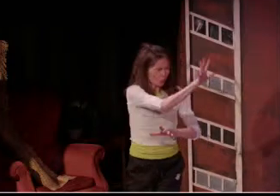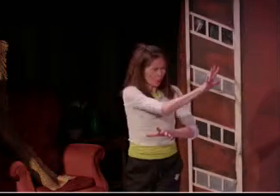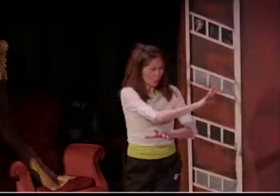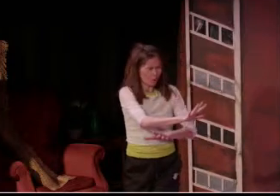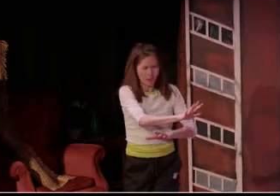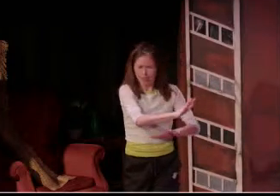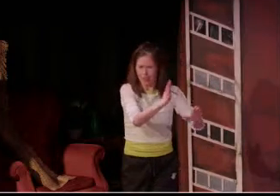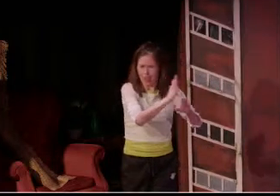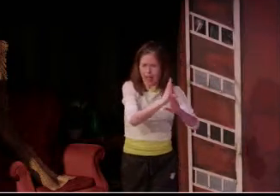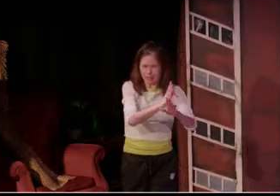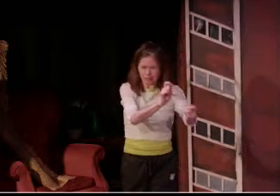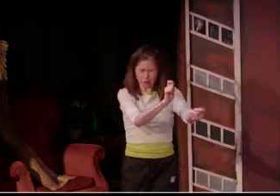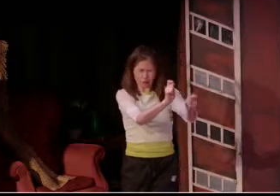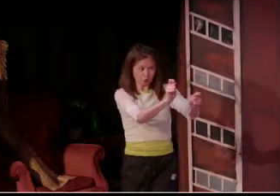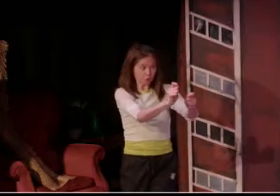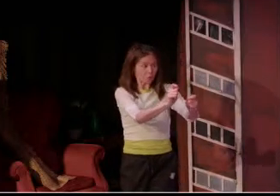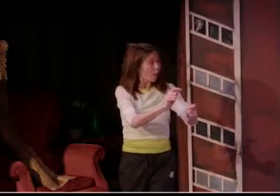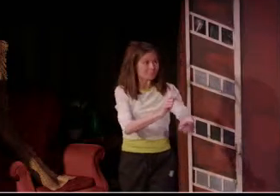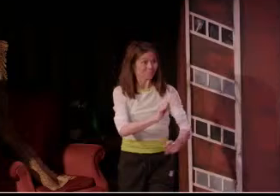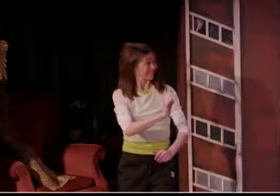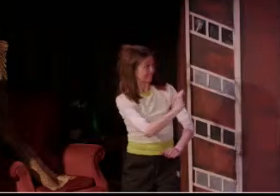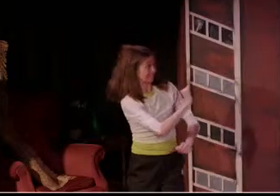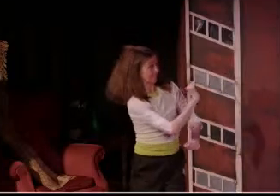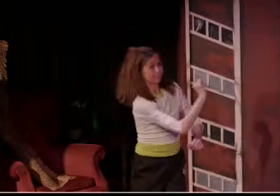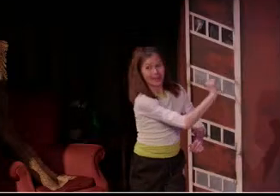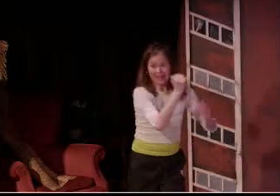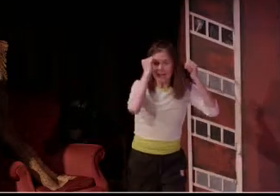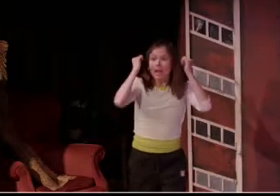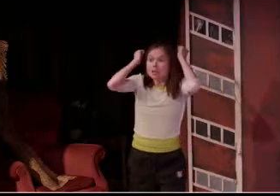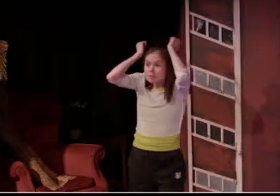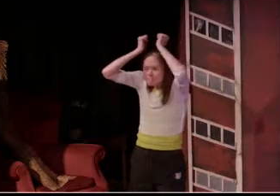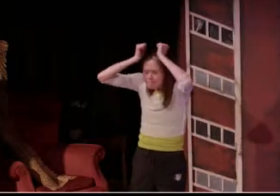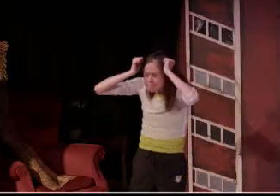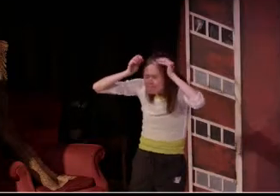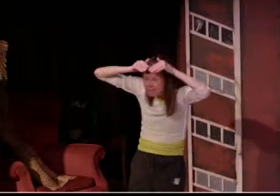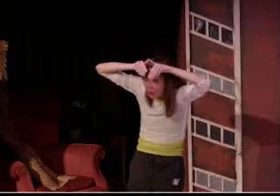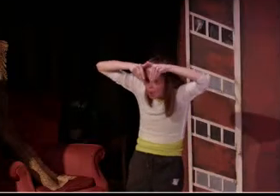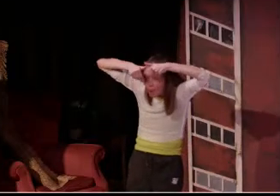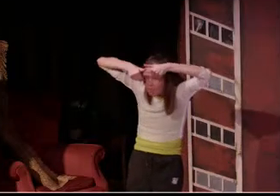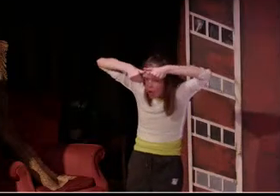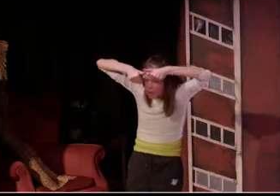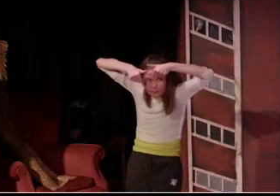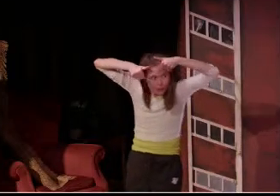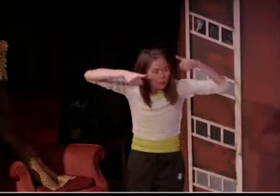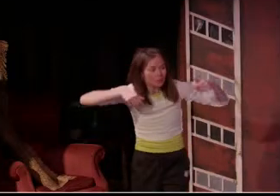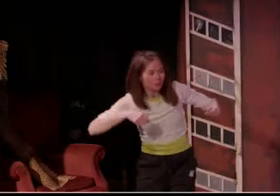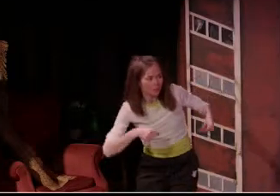Take your love's hat, pull it down over your brow to shadow your face.